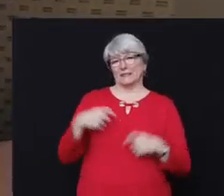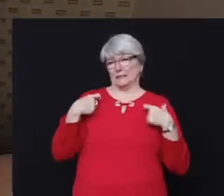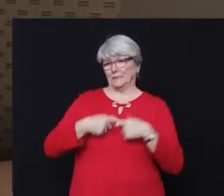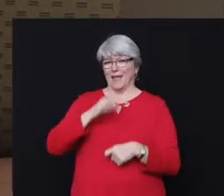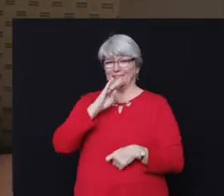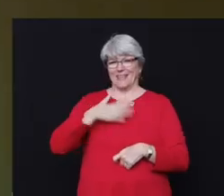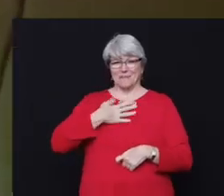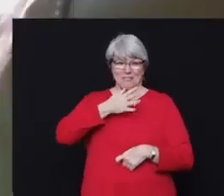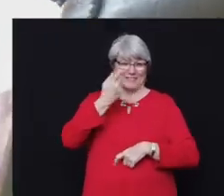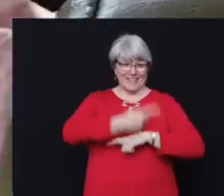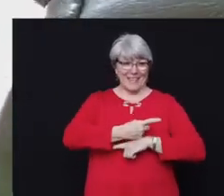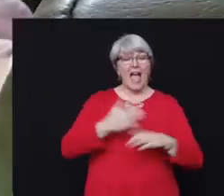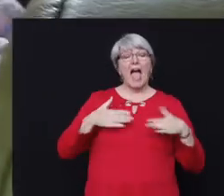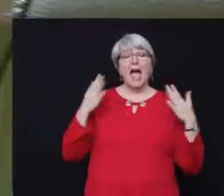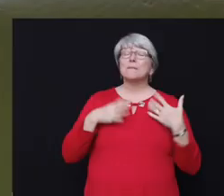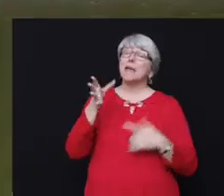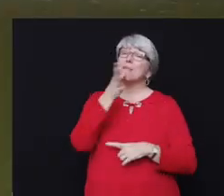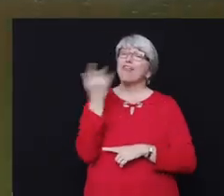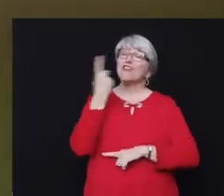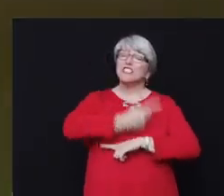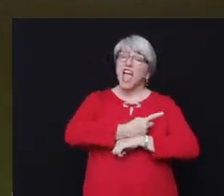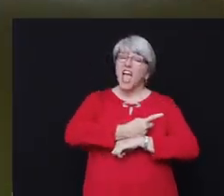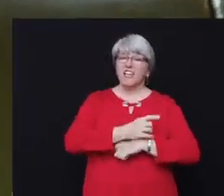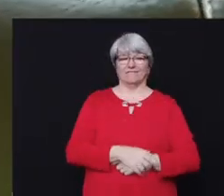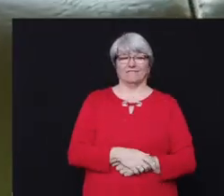Madre. Happy Mother's Day!